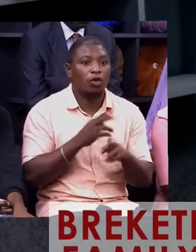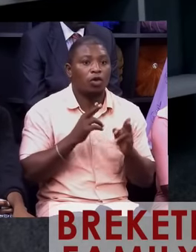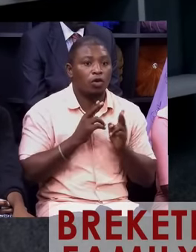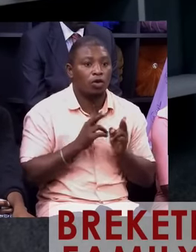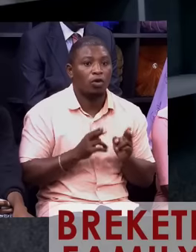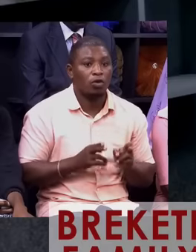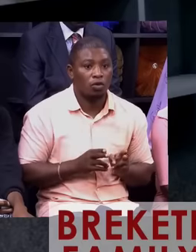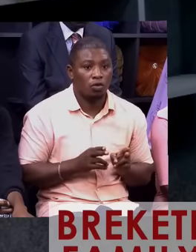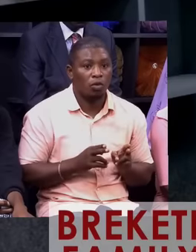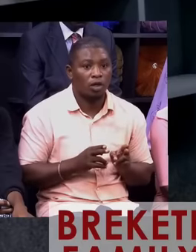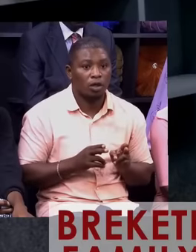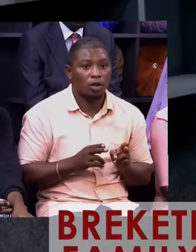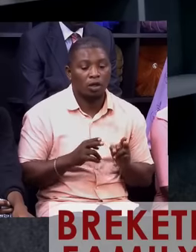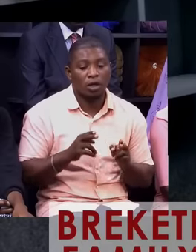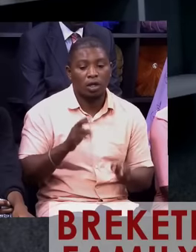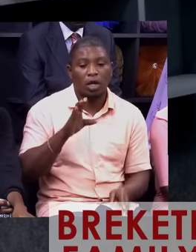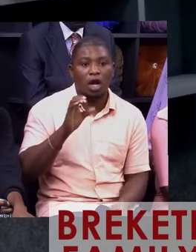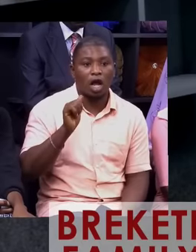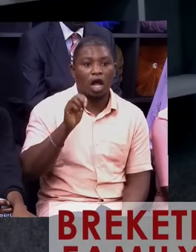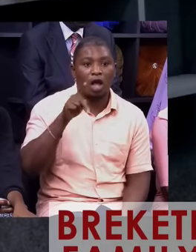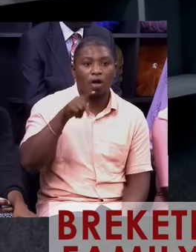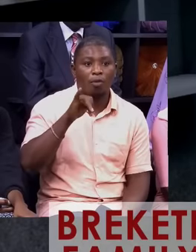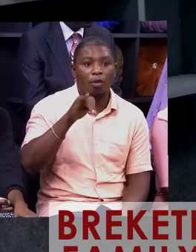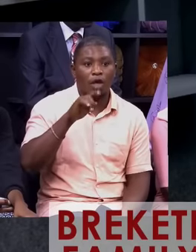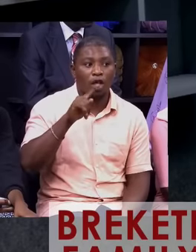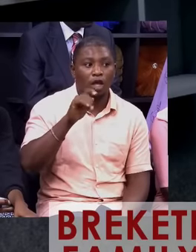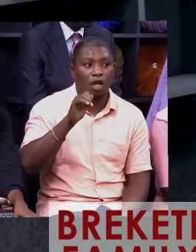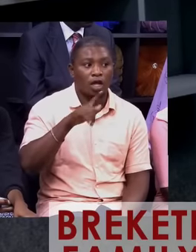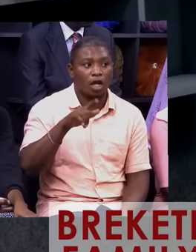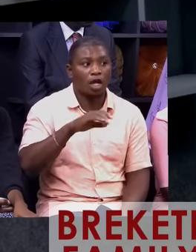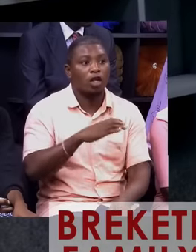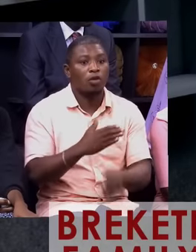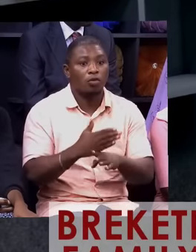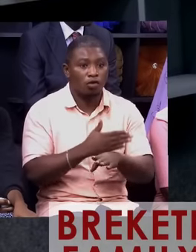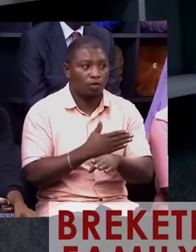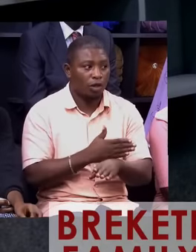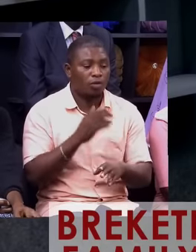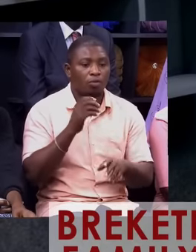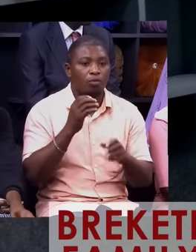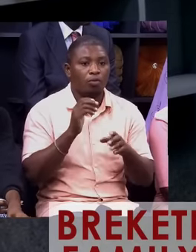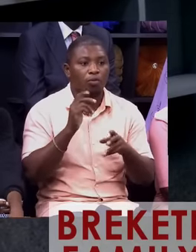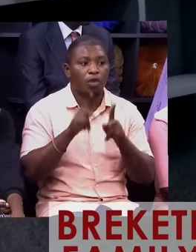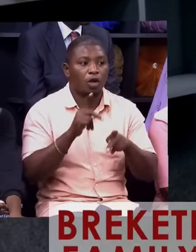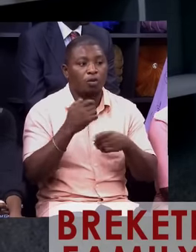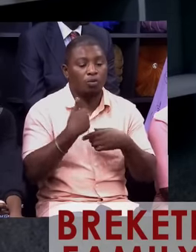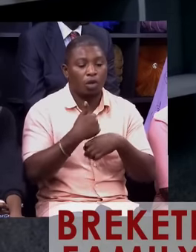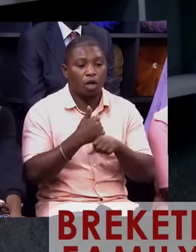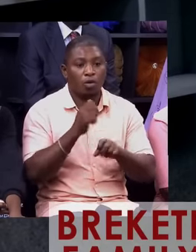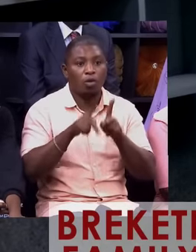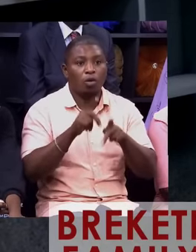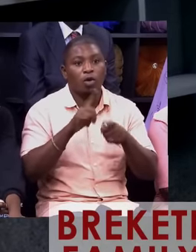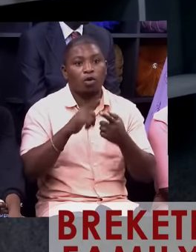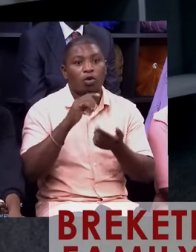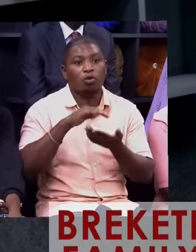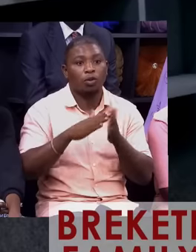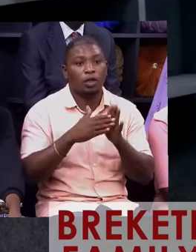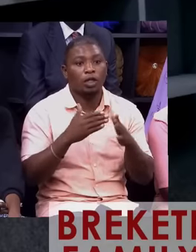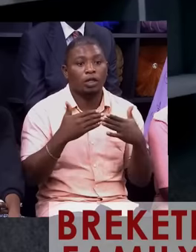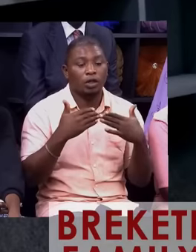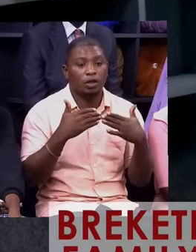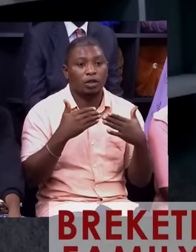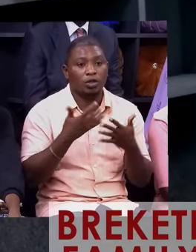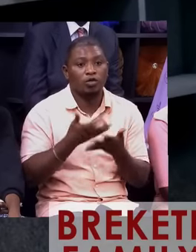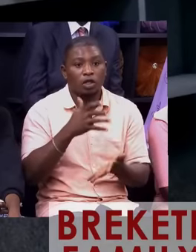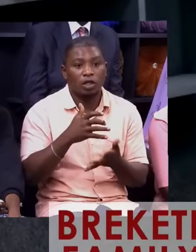human Capital Improvements making Equity people to get rich in the health sector they have